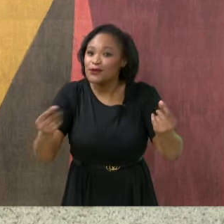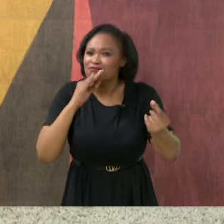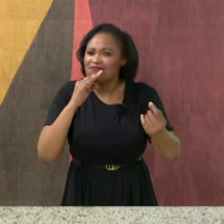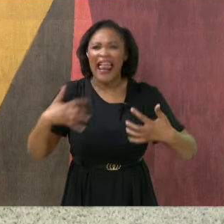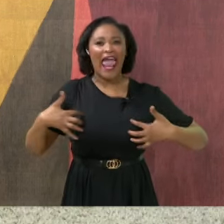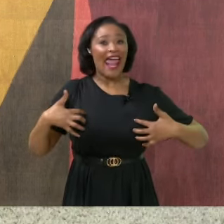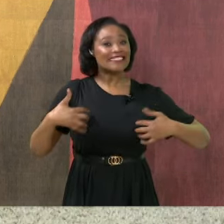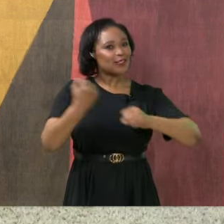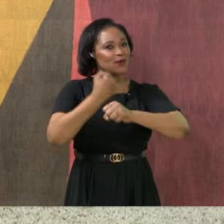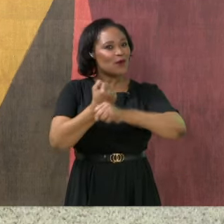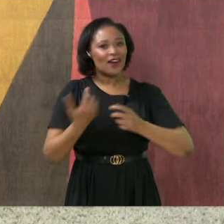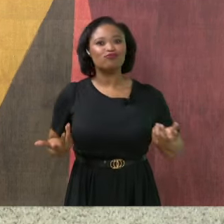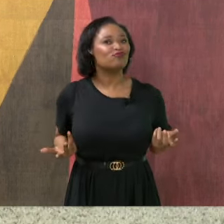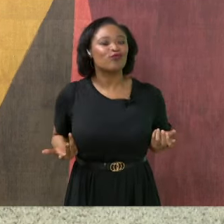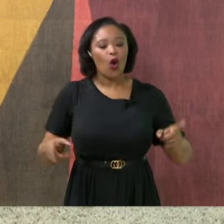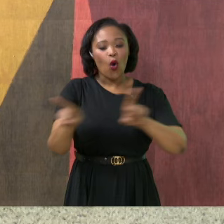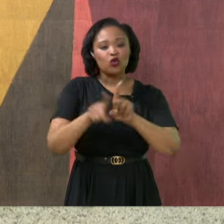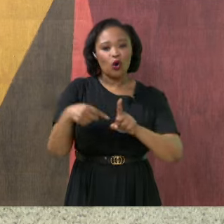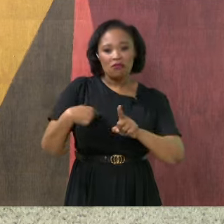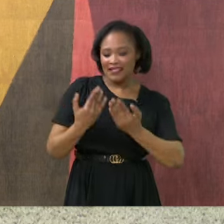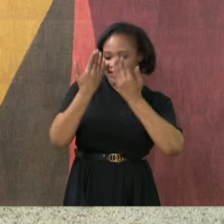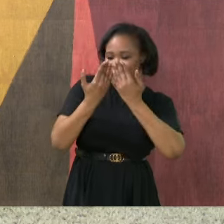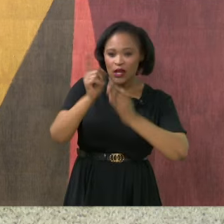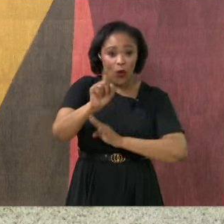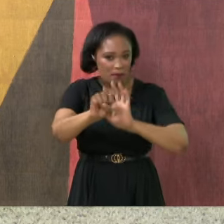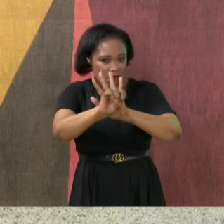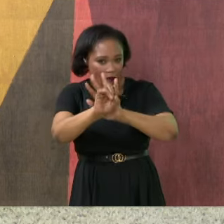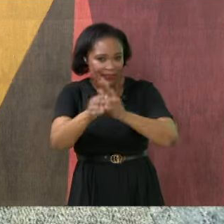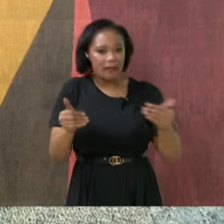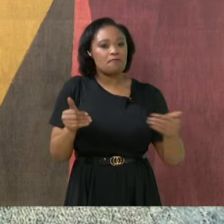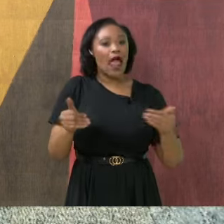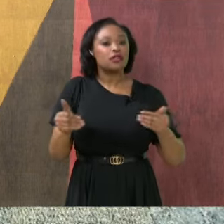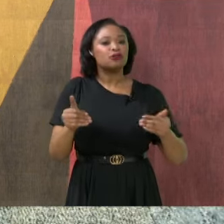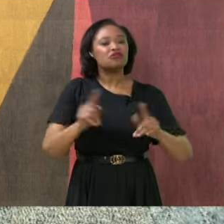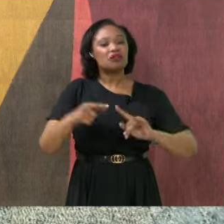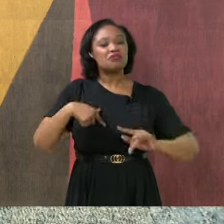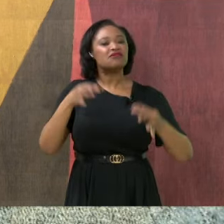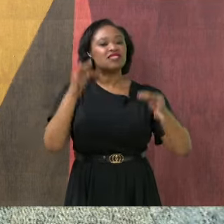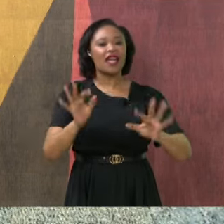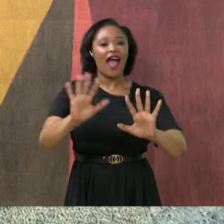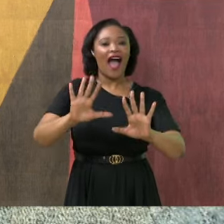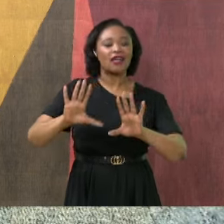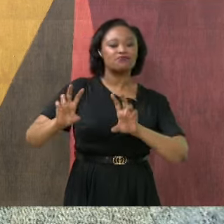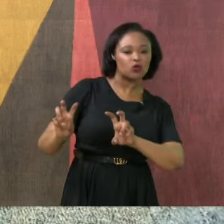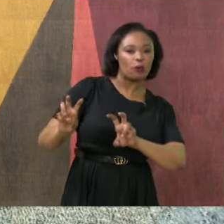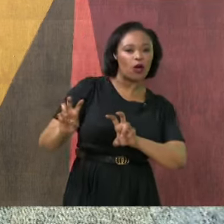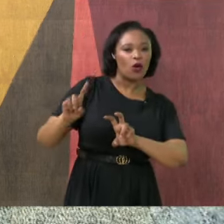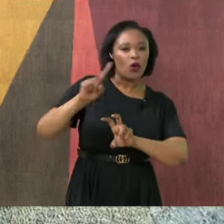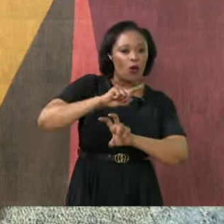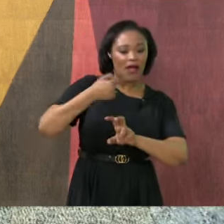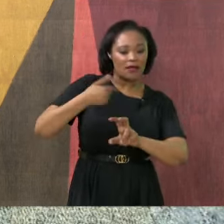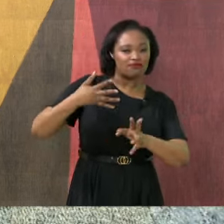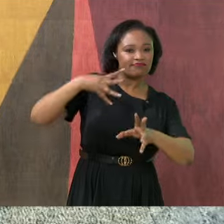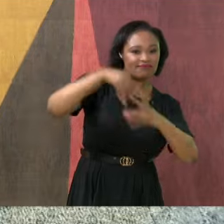that. And then I was also studying marketing management, but I decided to put that on hold for the year after South Africa.